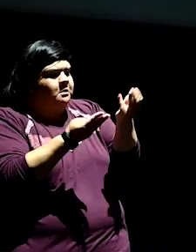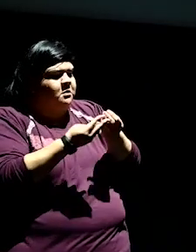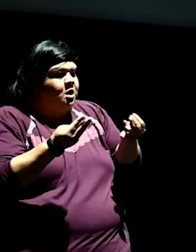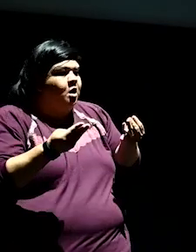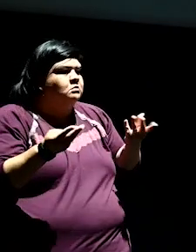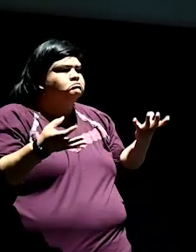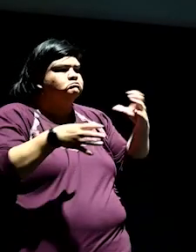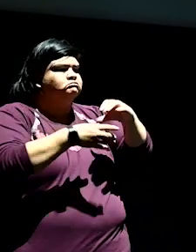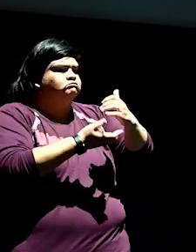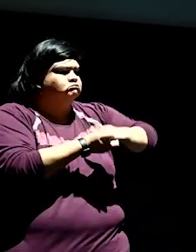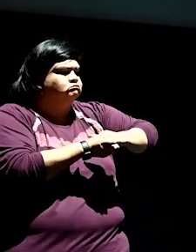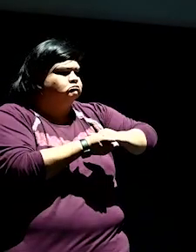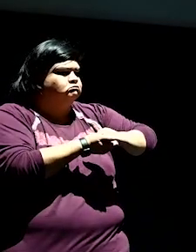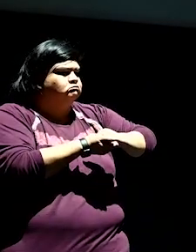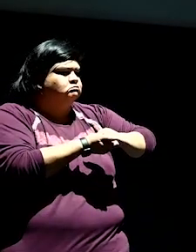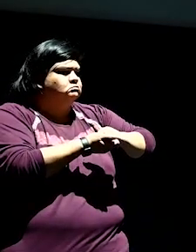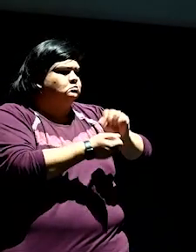these two.